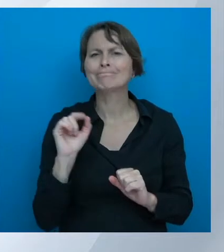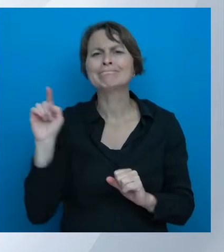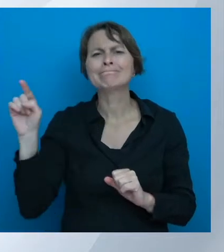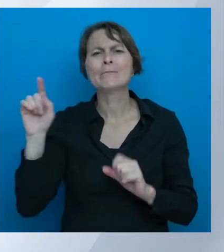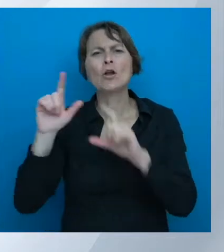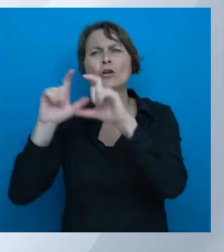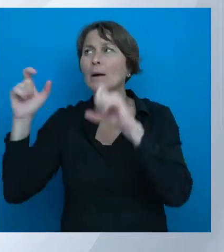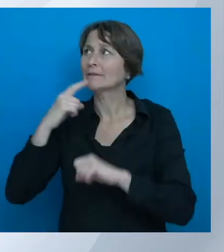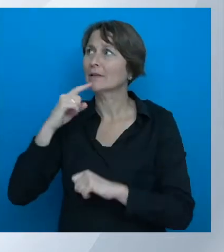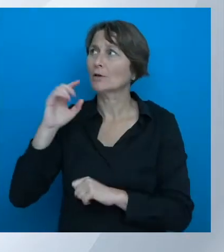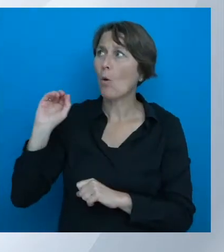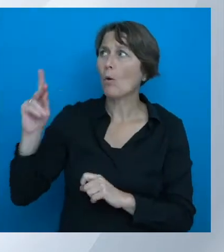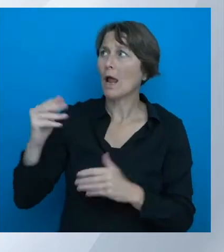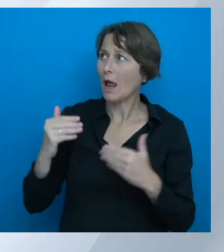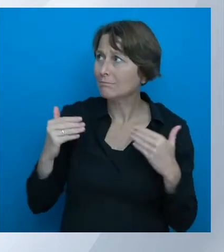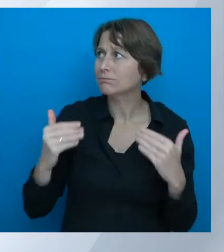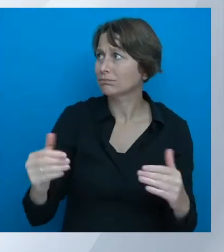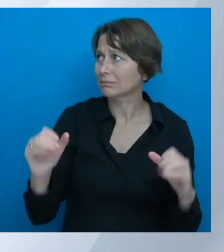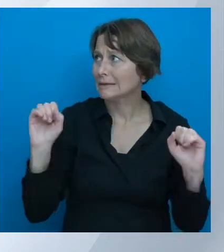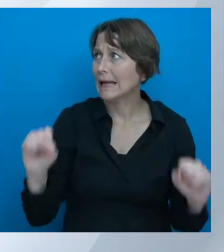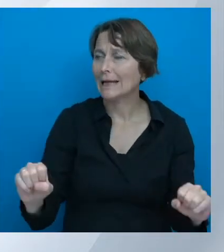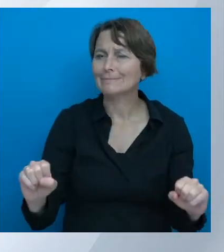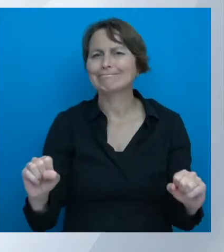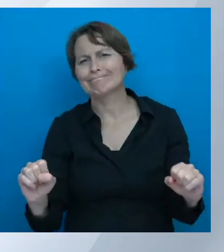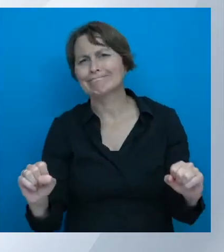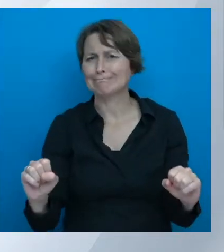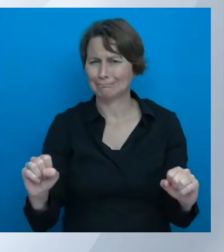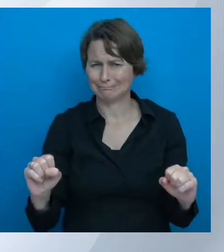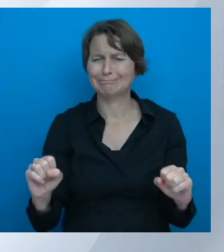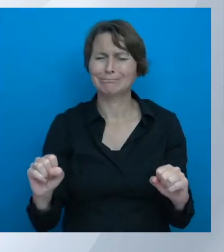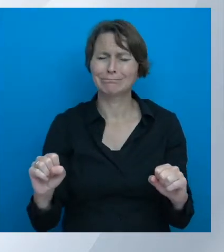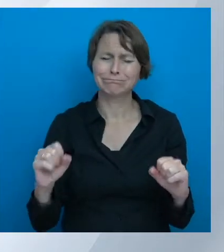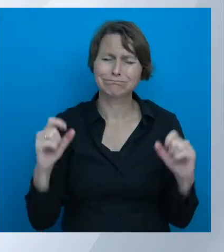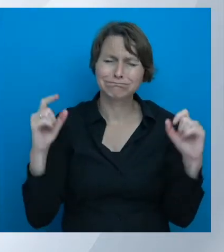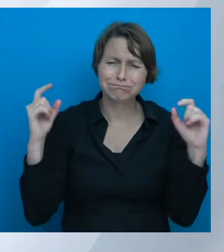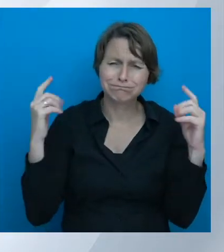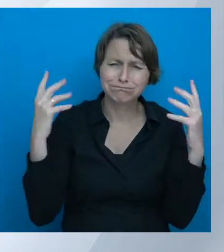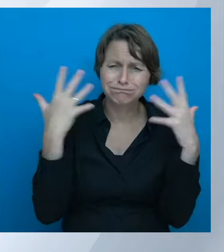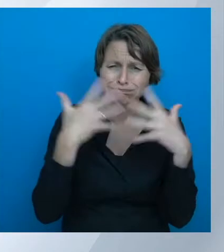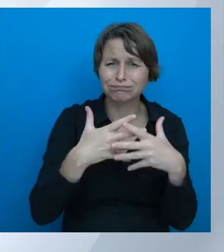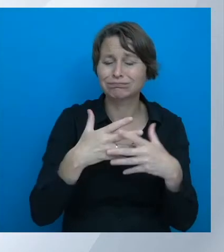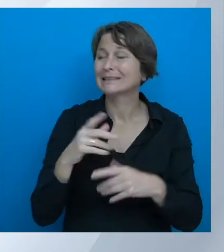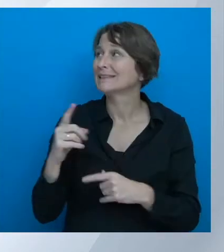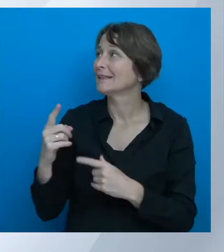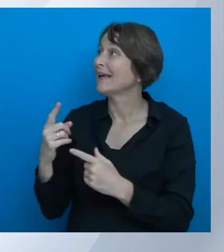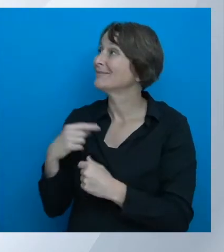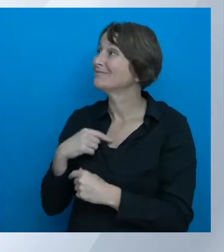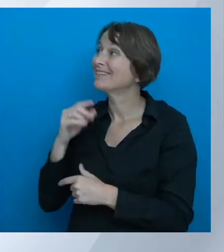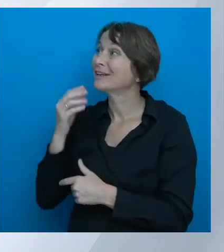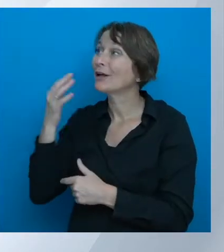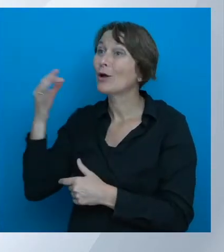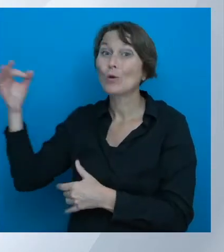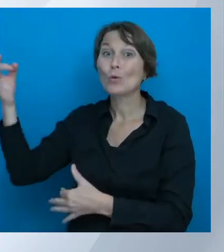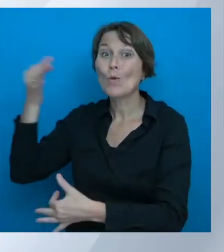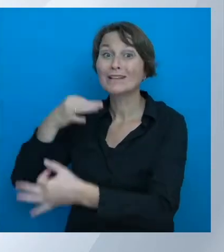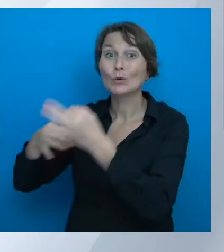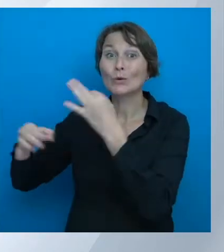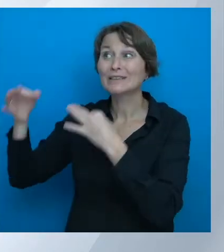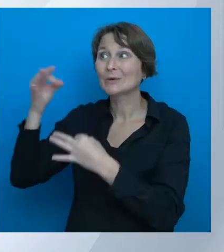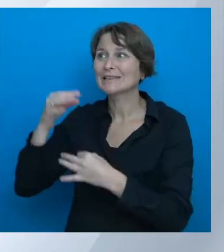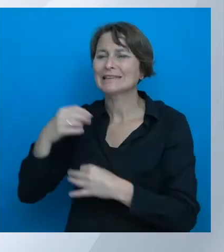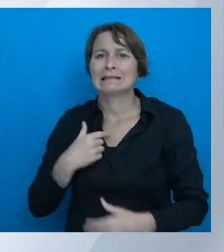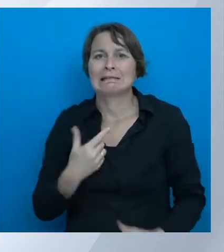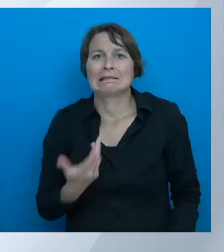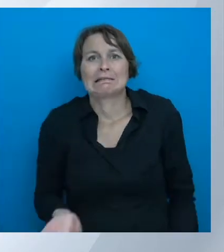be really difficult. You find yourselves being asked questions that right now you can't specifically answer